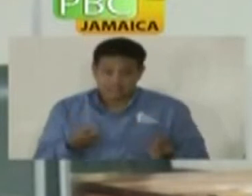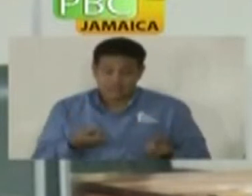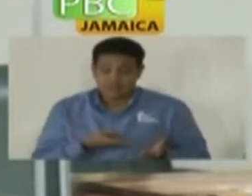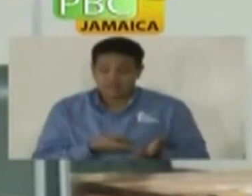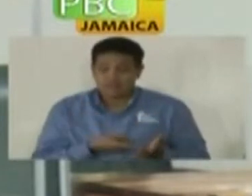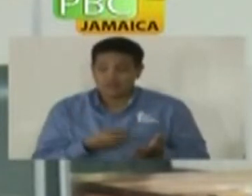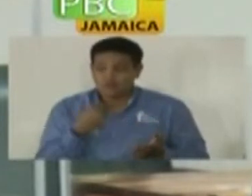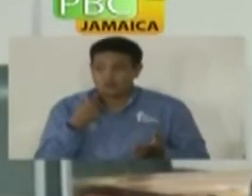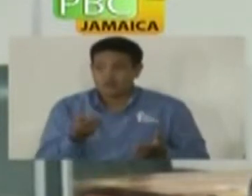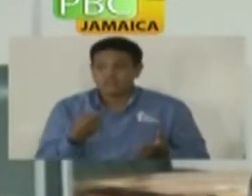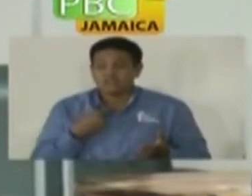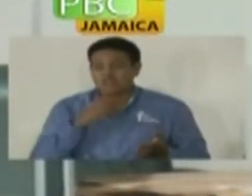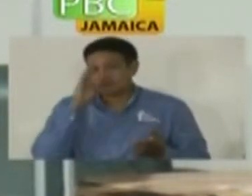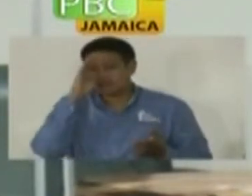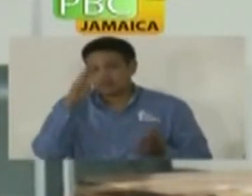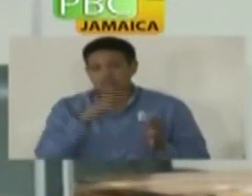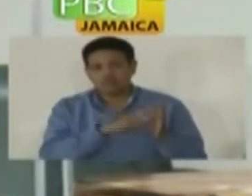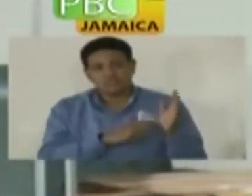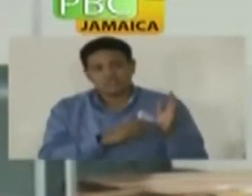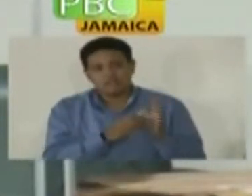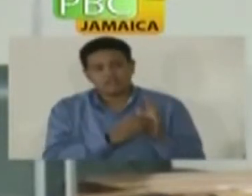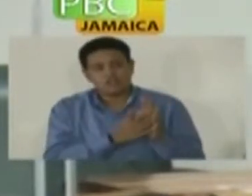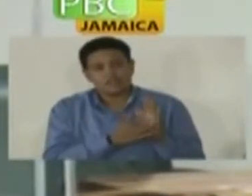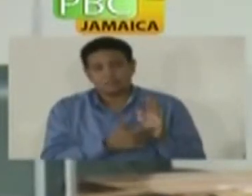plain reading of the document.